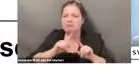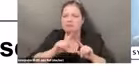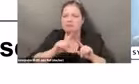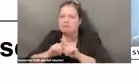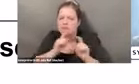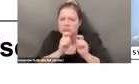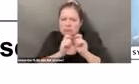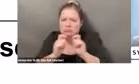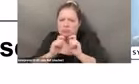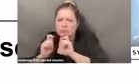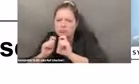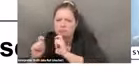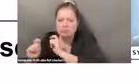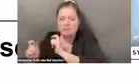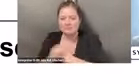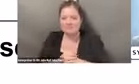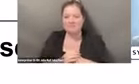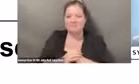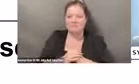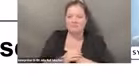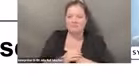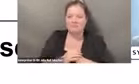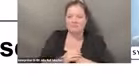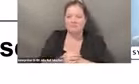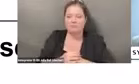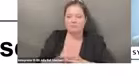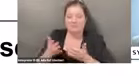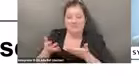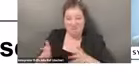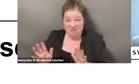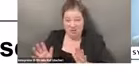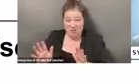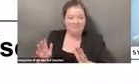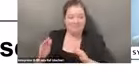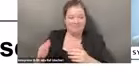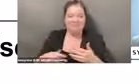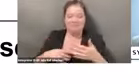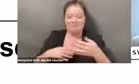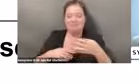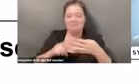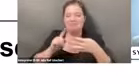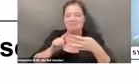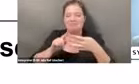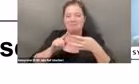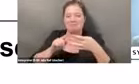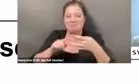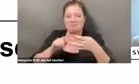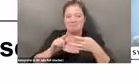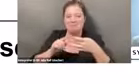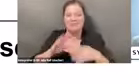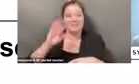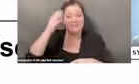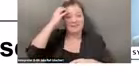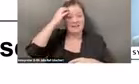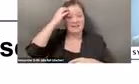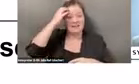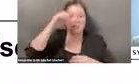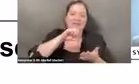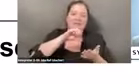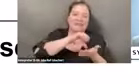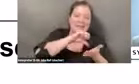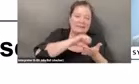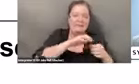when preparing the interactive repository with public service bodies from over